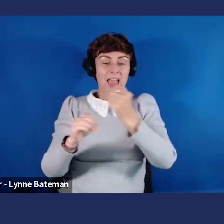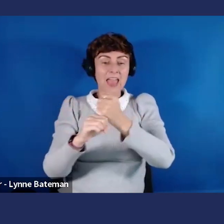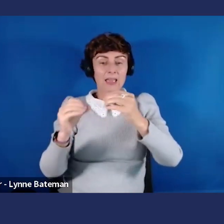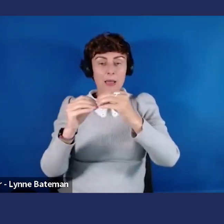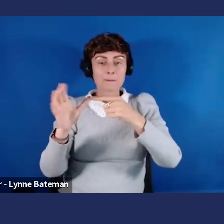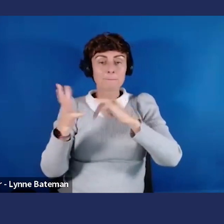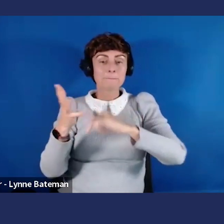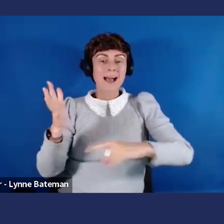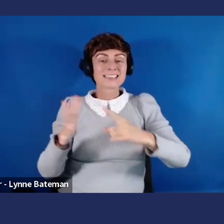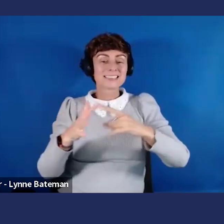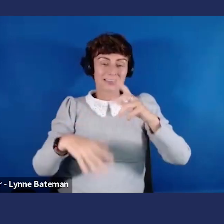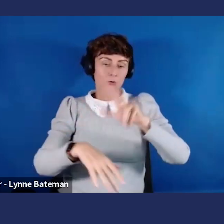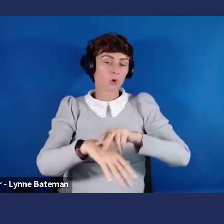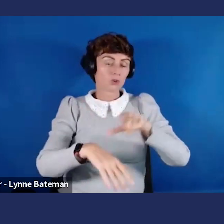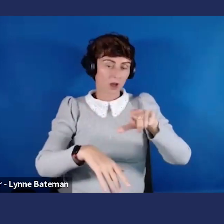to introduce.